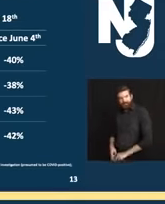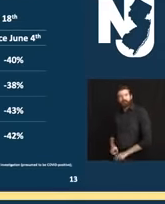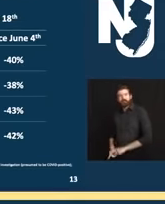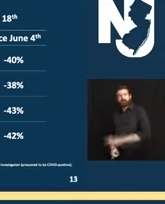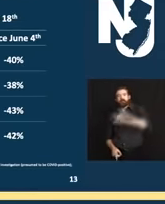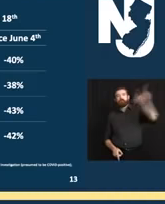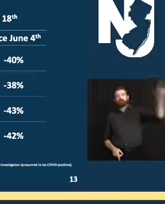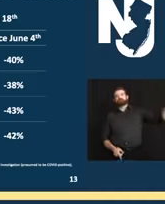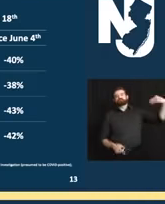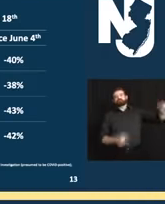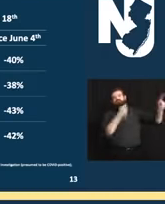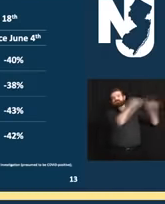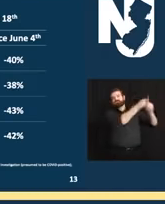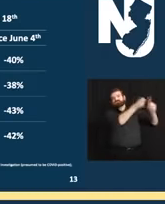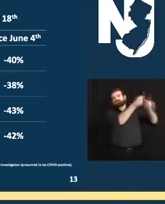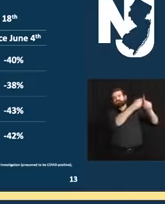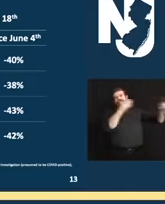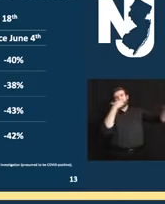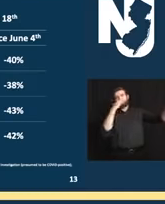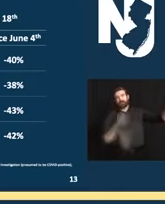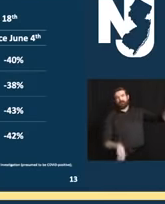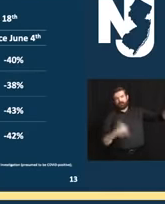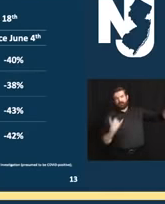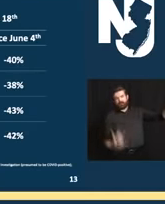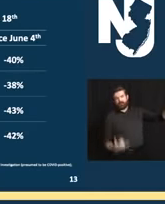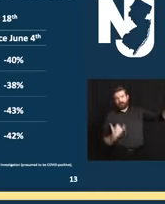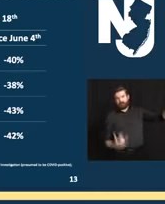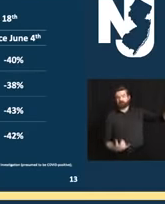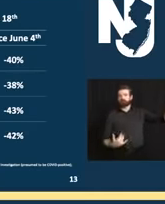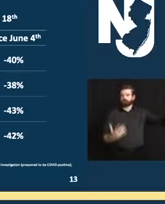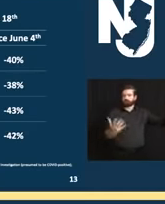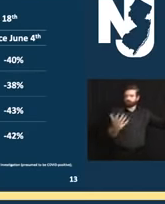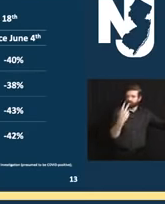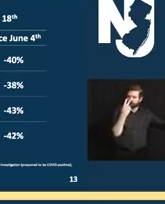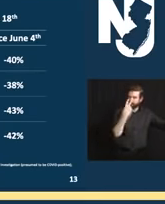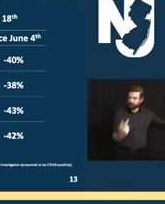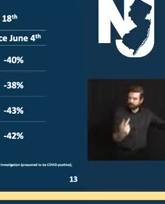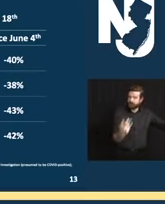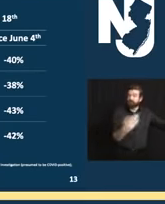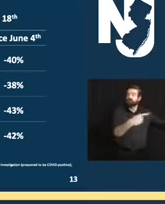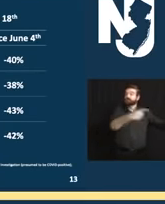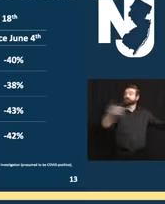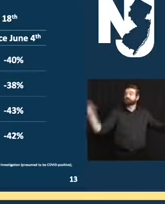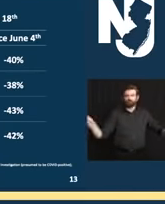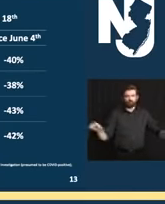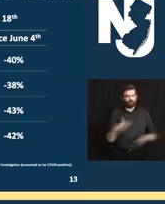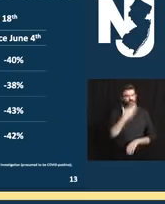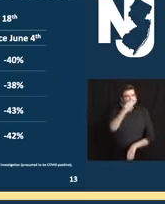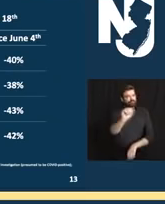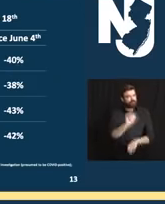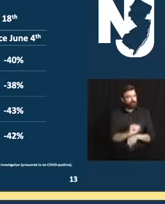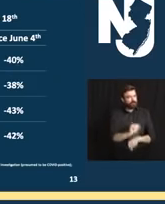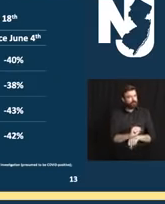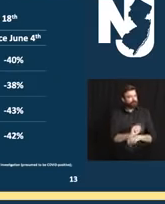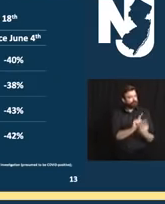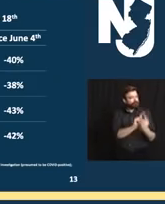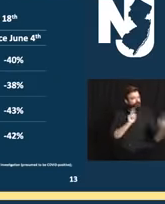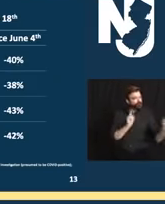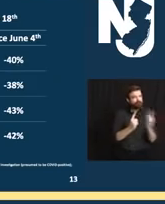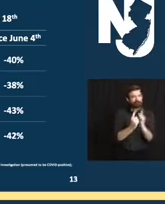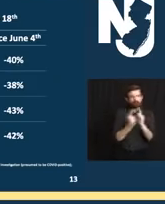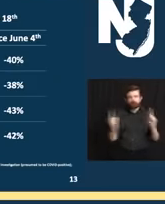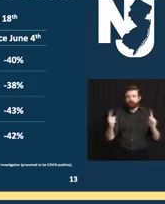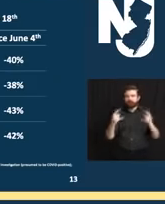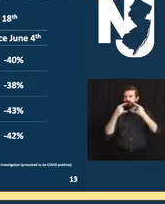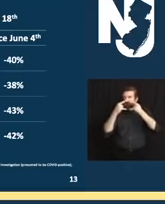proves that our work to save lives by putting a premium on social distancing and face coverings and washing our hands with soap and water and